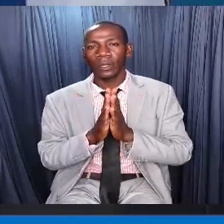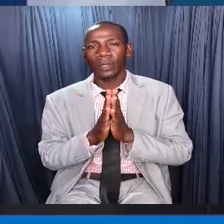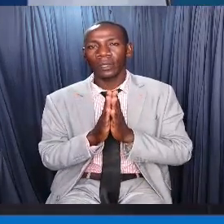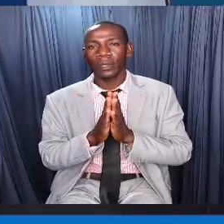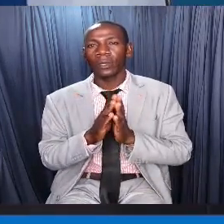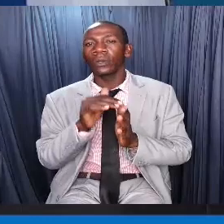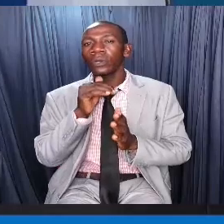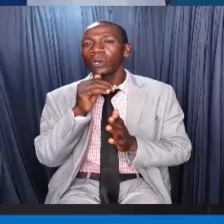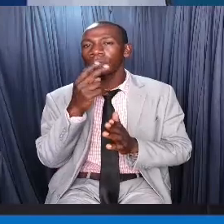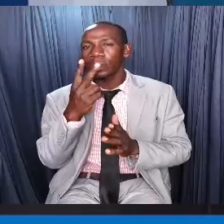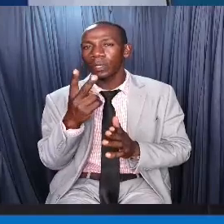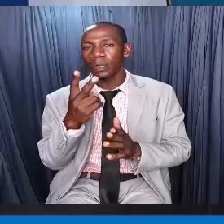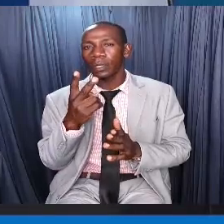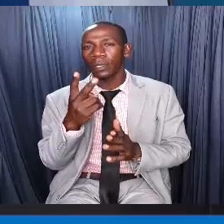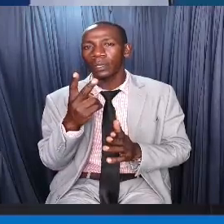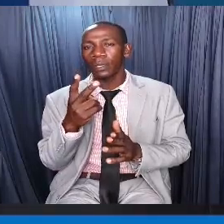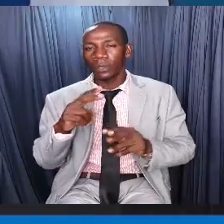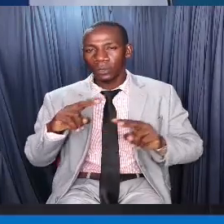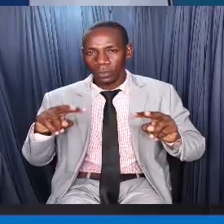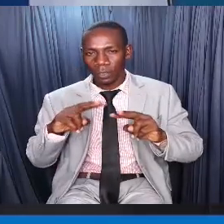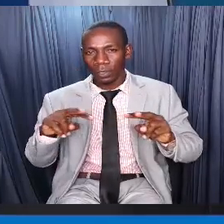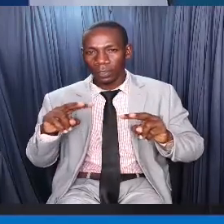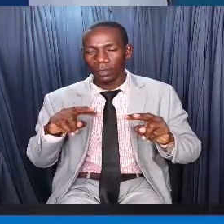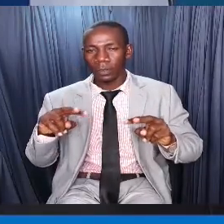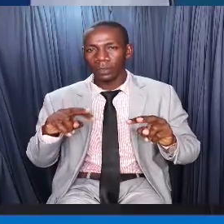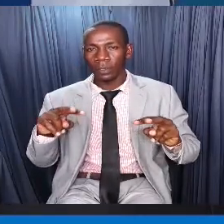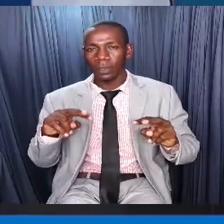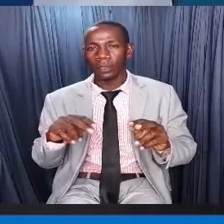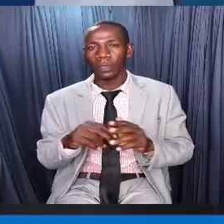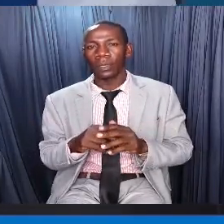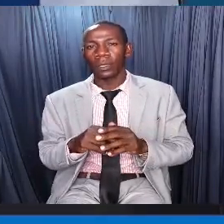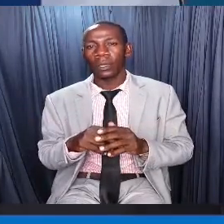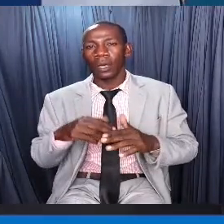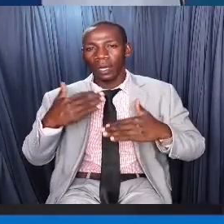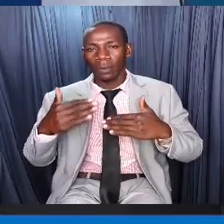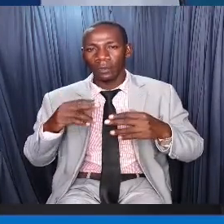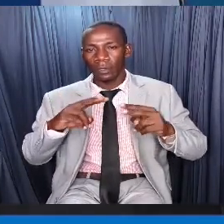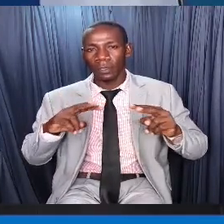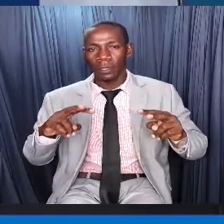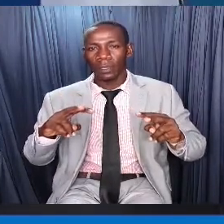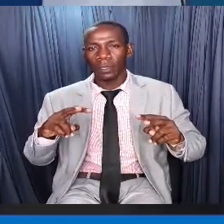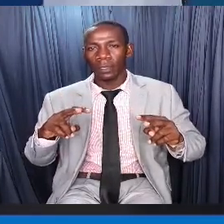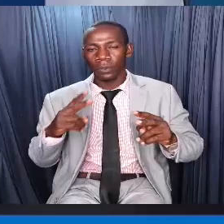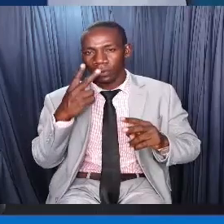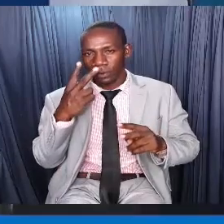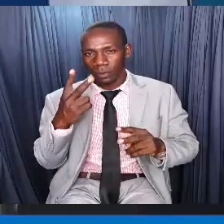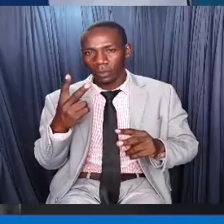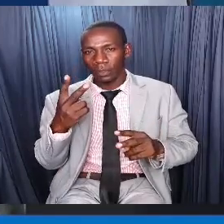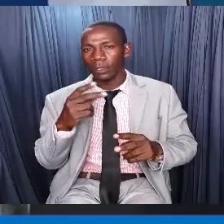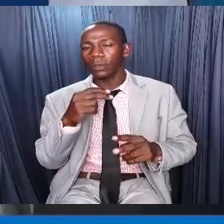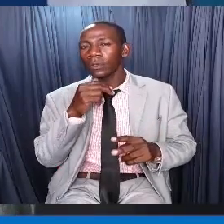na hujaona, and you've not found, unatafuta, you still ought to seek. Ukisha kutafuta, once you seek, ukiona,